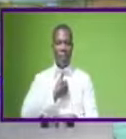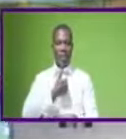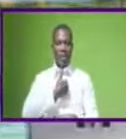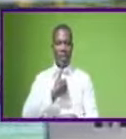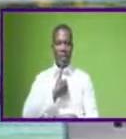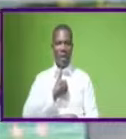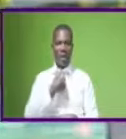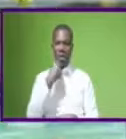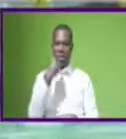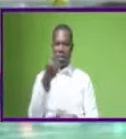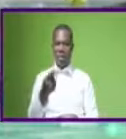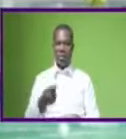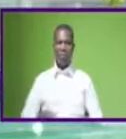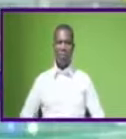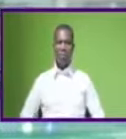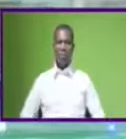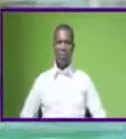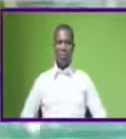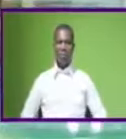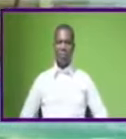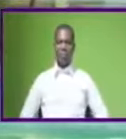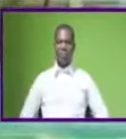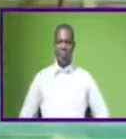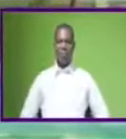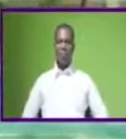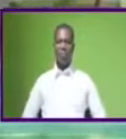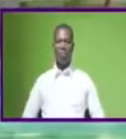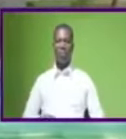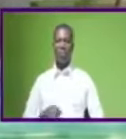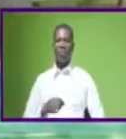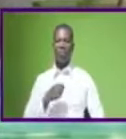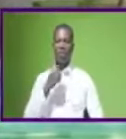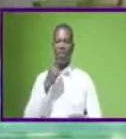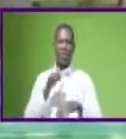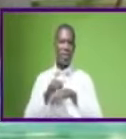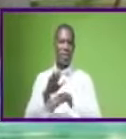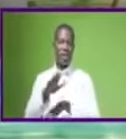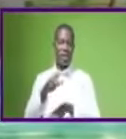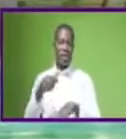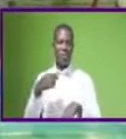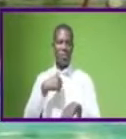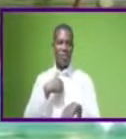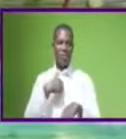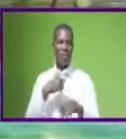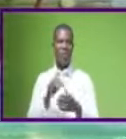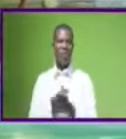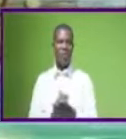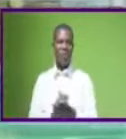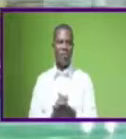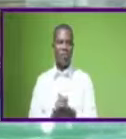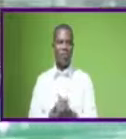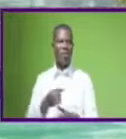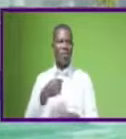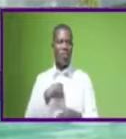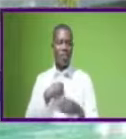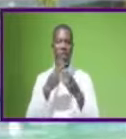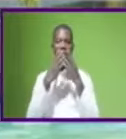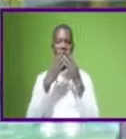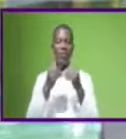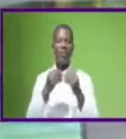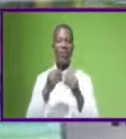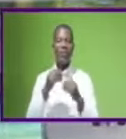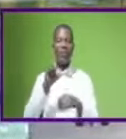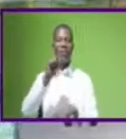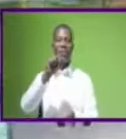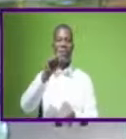say. I said it emphatically. Wasoma me say. That the Lord has sent me. Me Stephen Adom